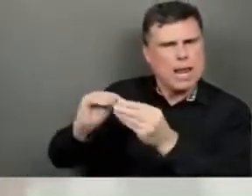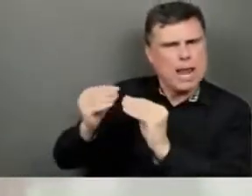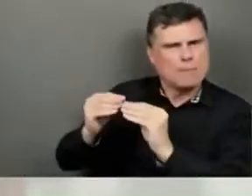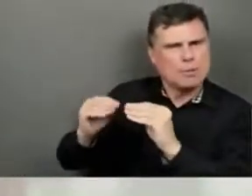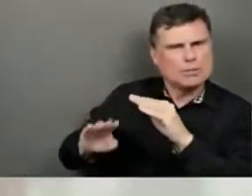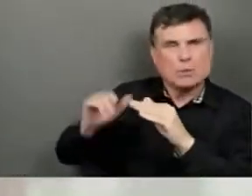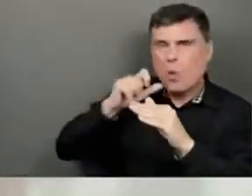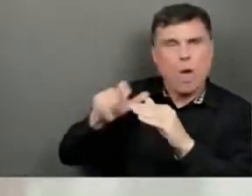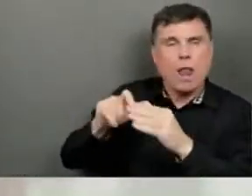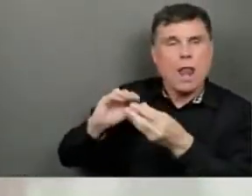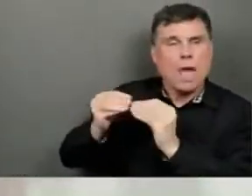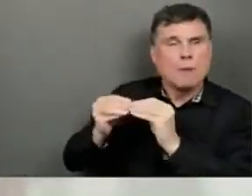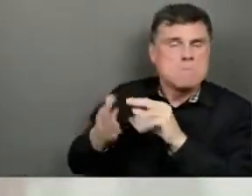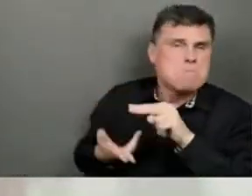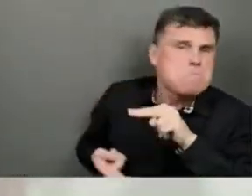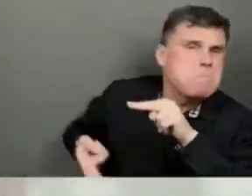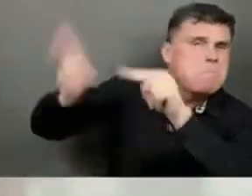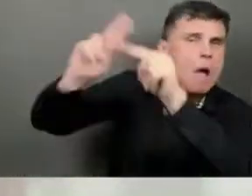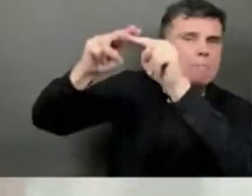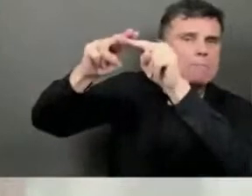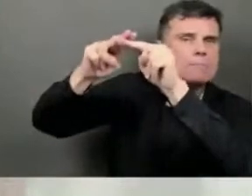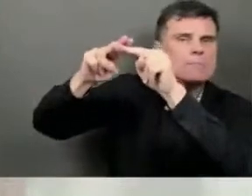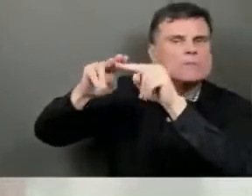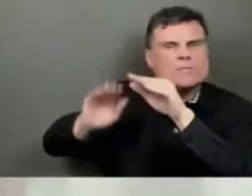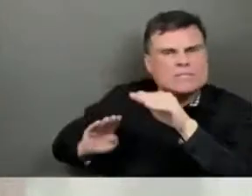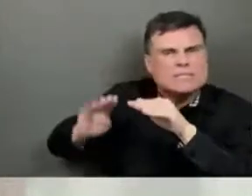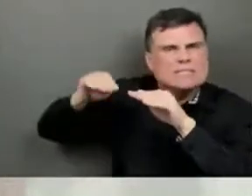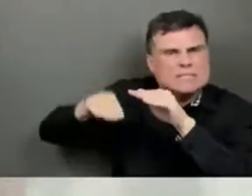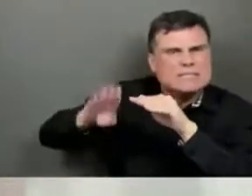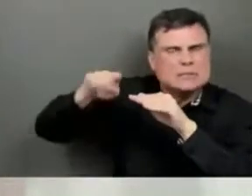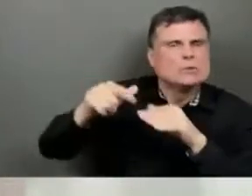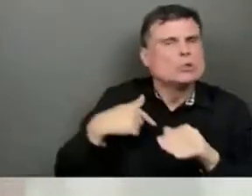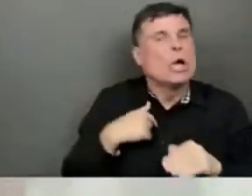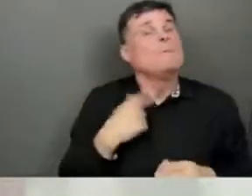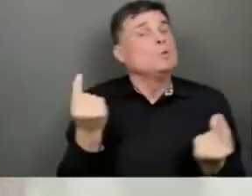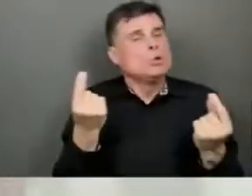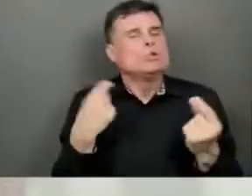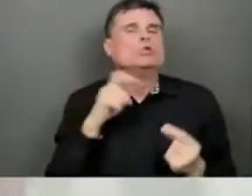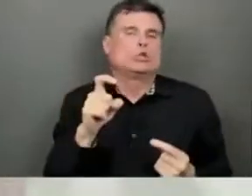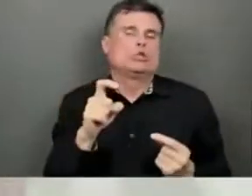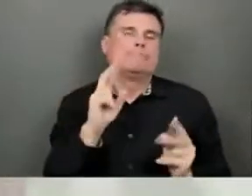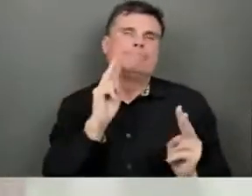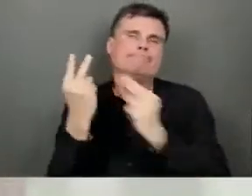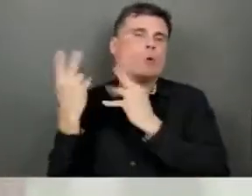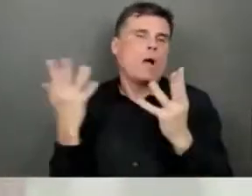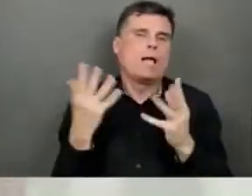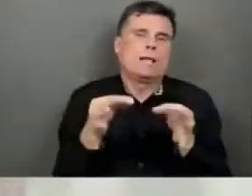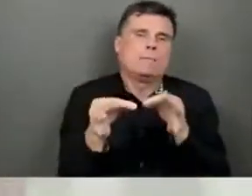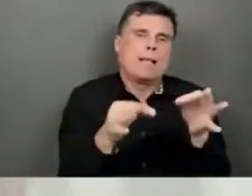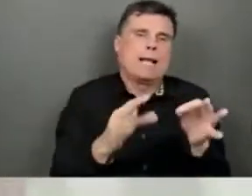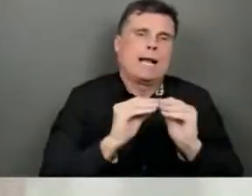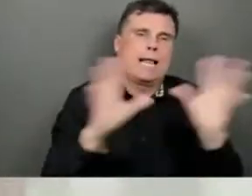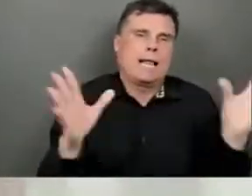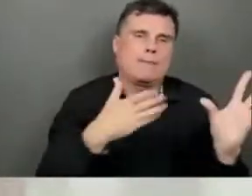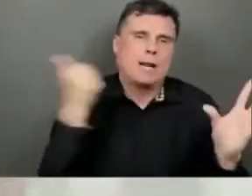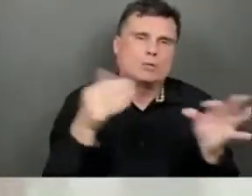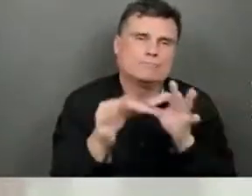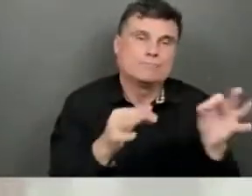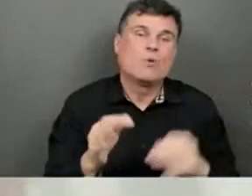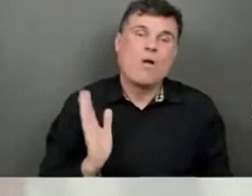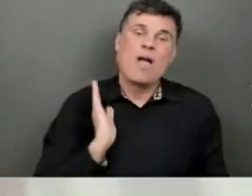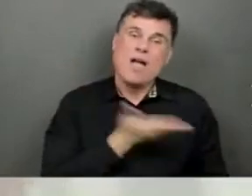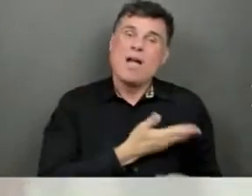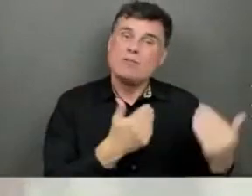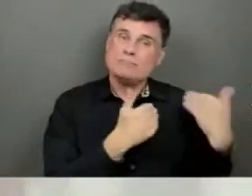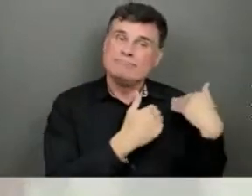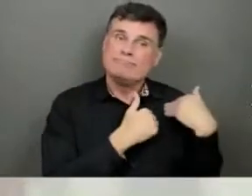both sides caused, and trying to find that right balance has been the burden that we've borne over this last 3 years.